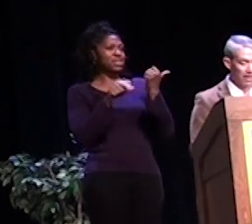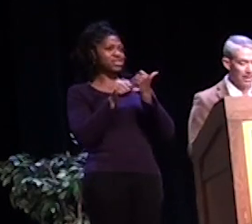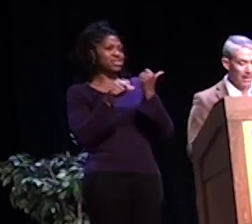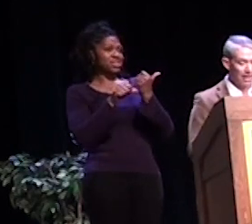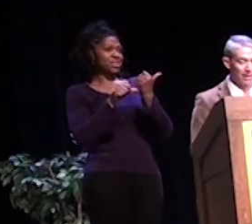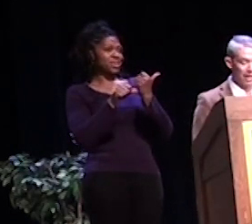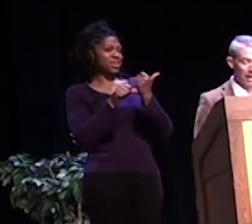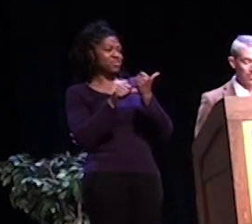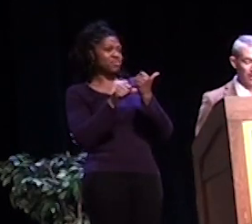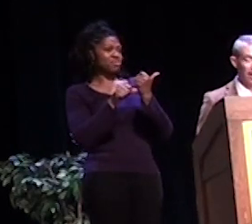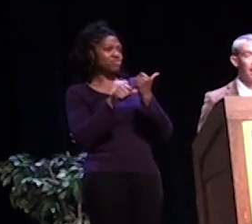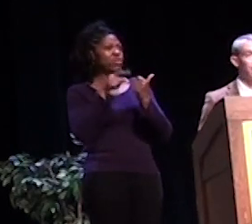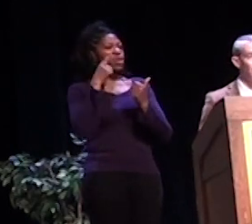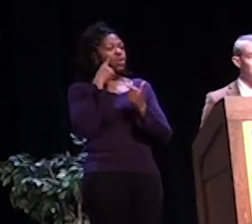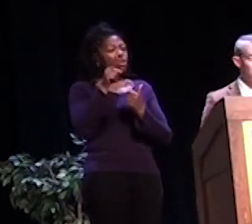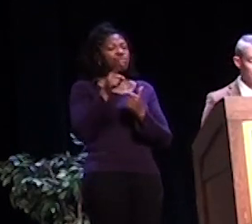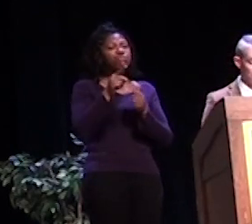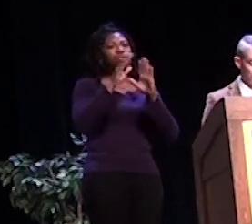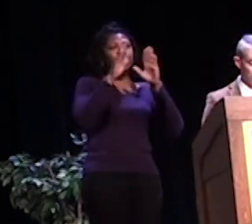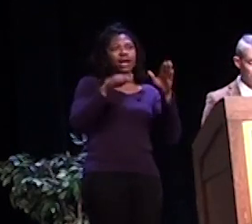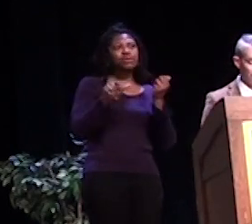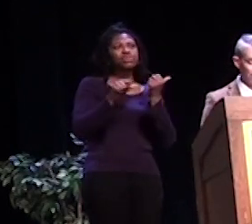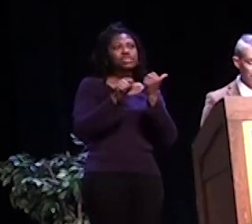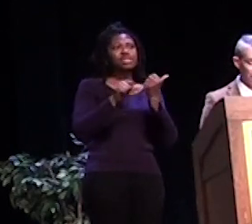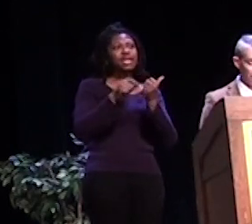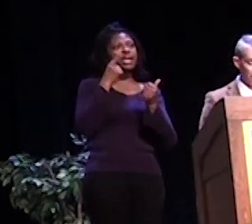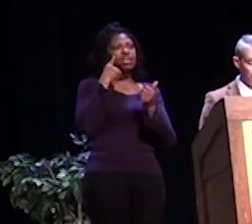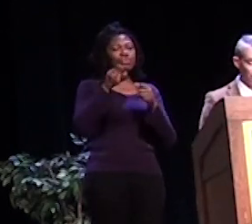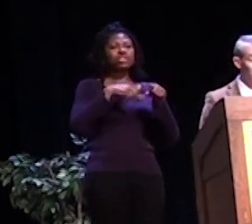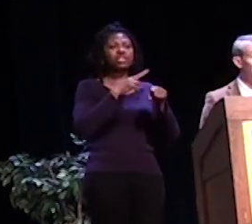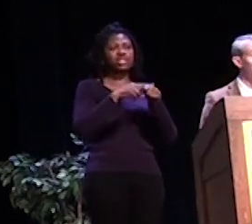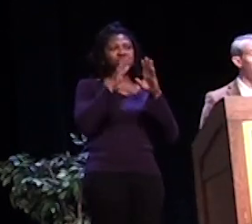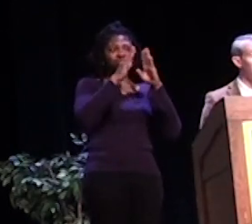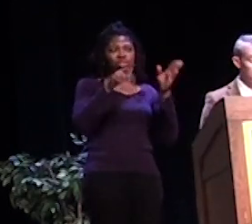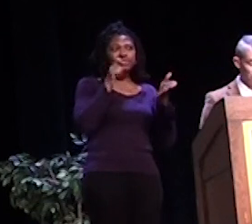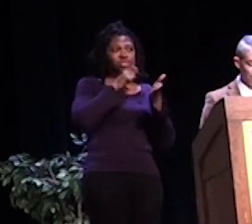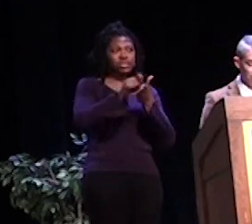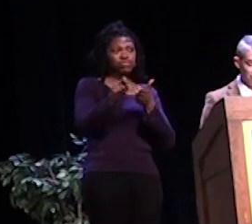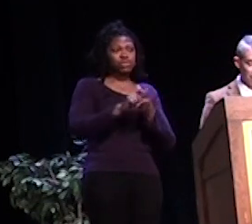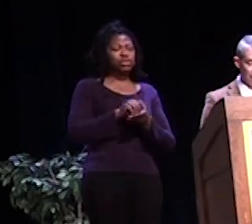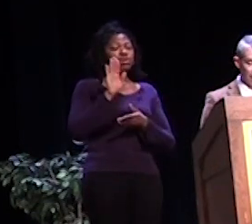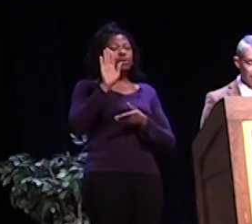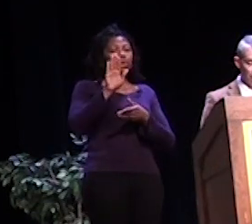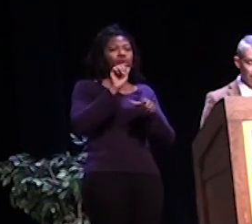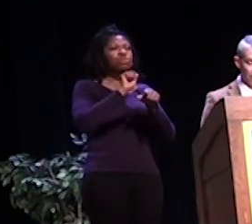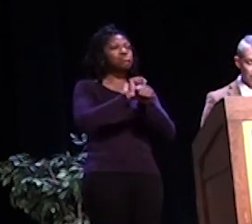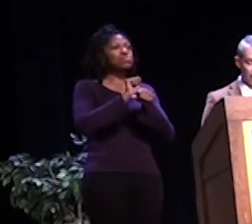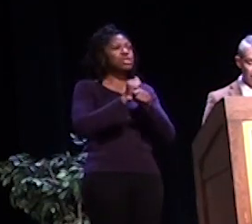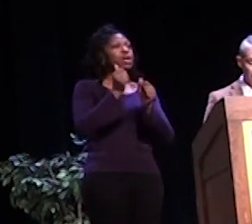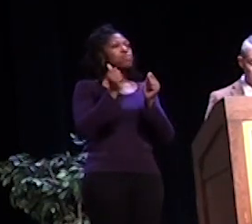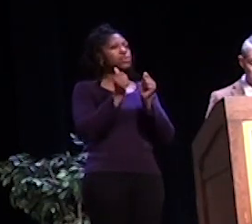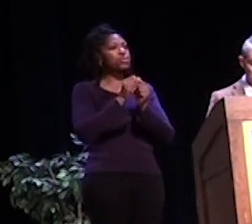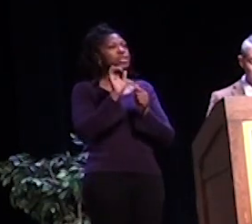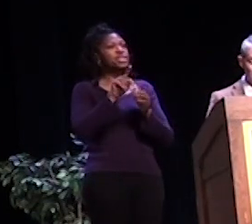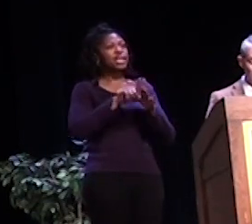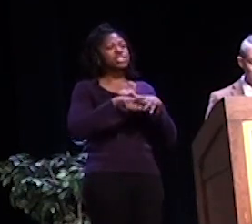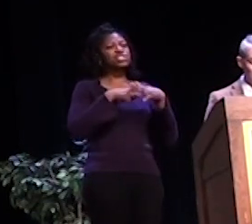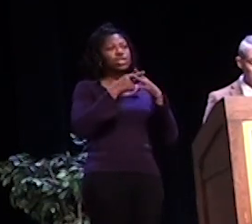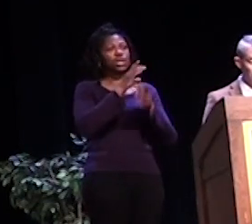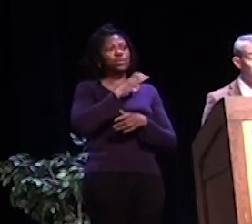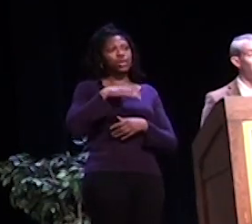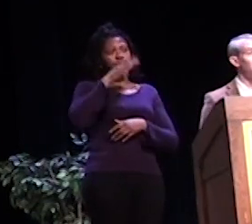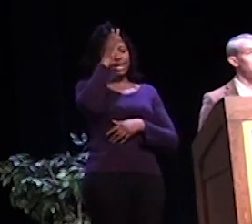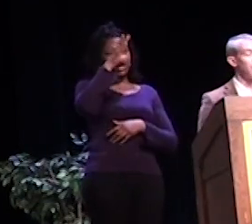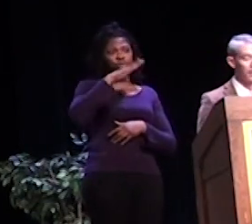of Public and Indian Housing and the Office of the Secretary. Her career in public service began at the office of then Congressman